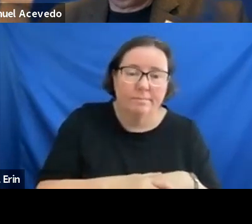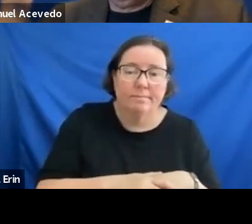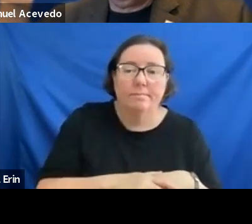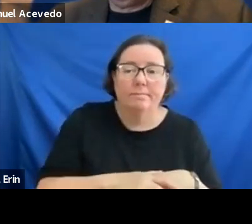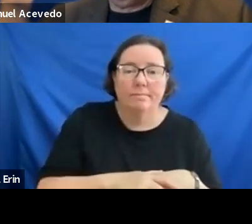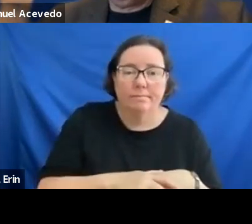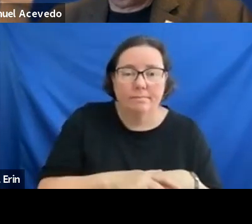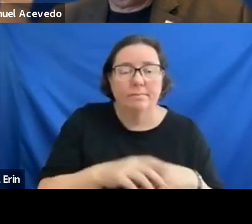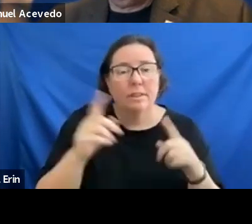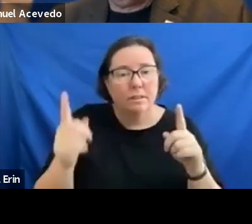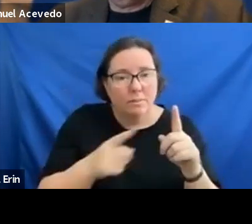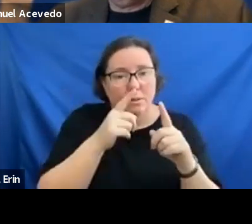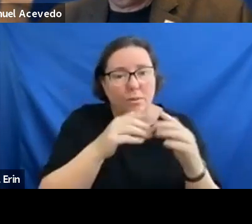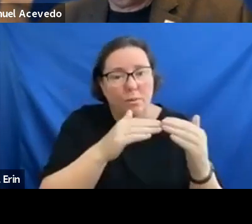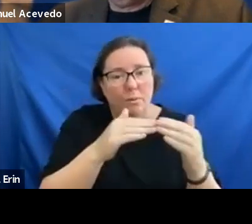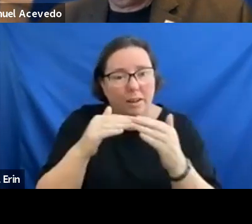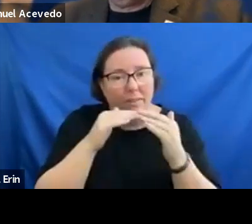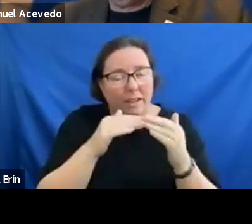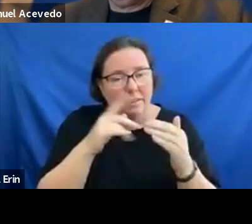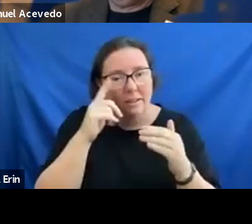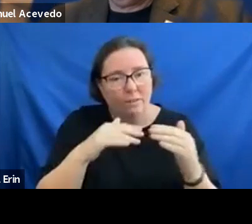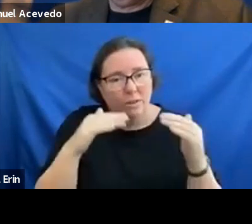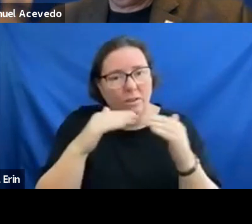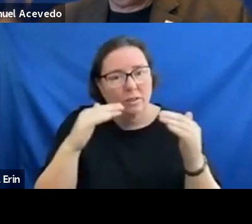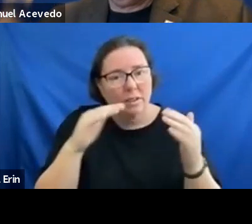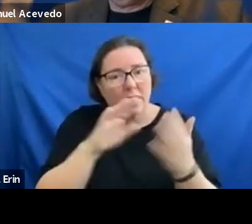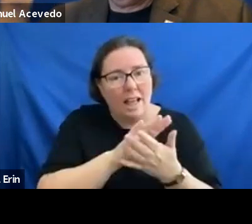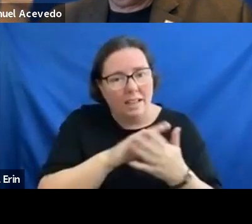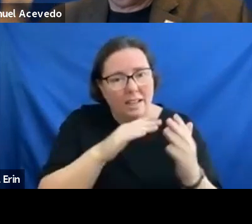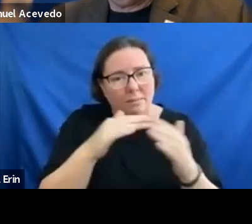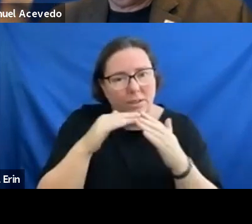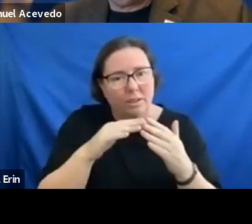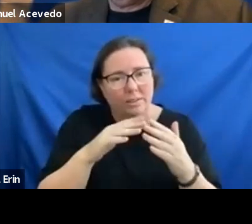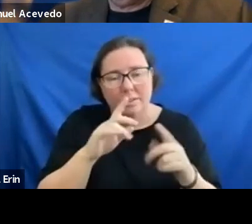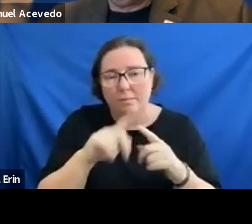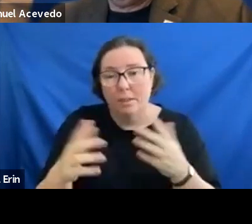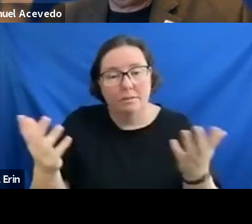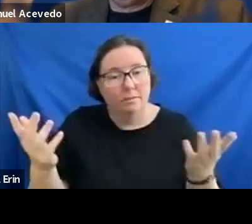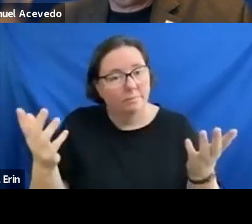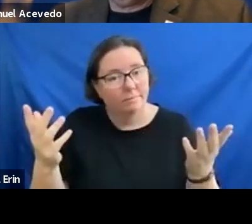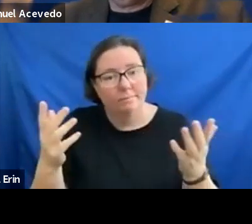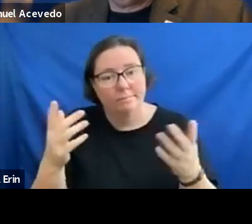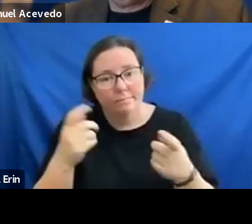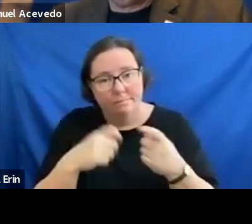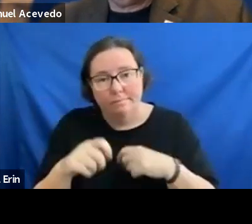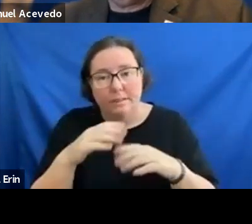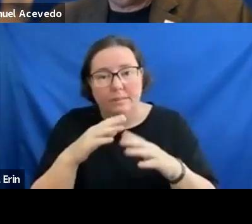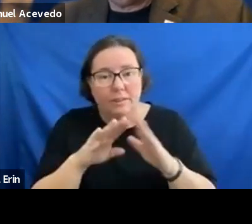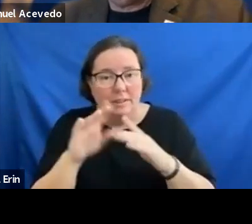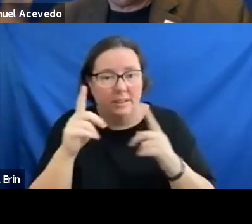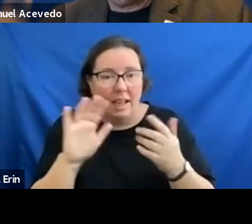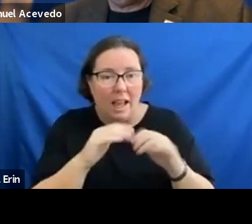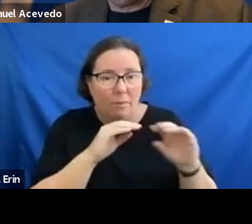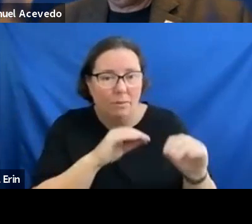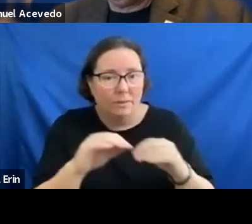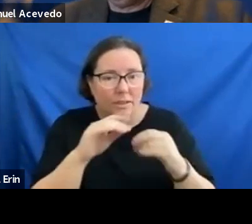Pursuing equity is in the expense of justice, and excellence will pay a big price for our society. Please tell me how to teach